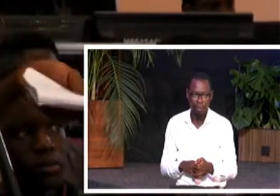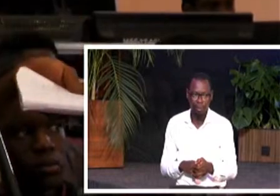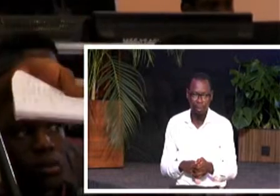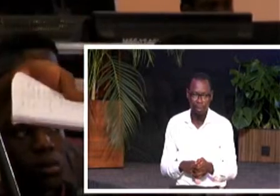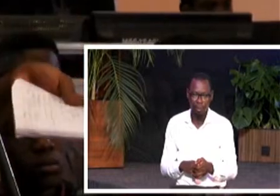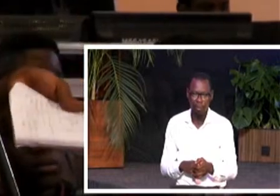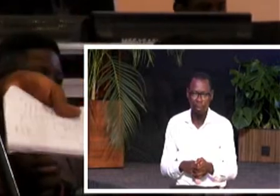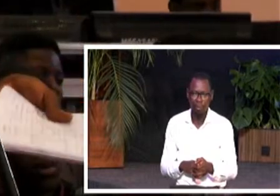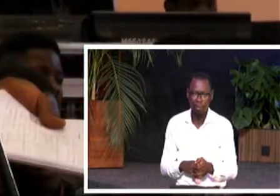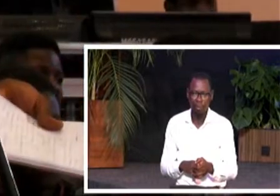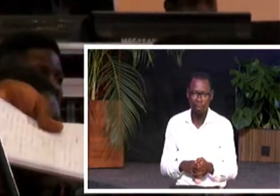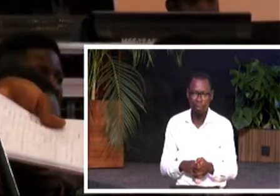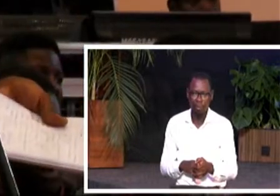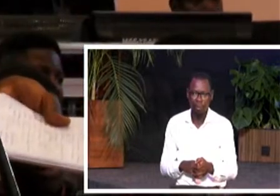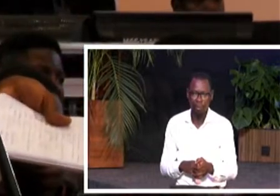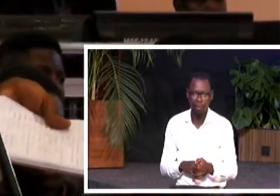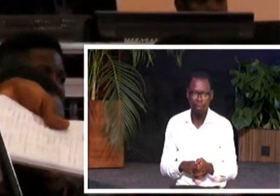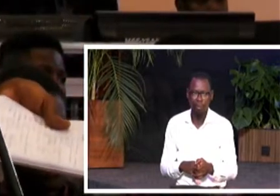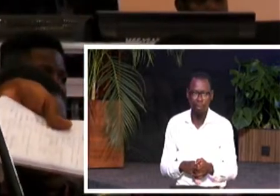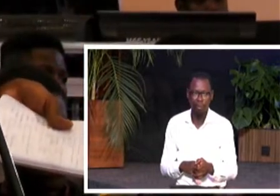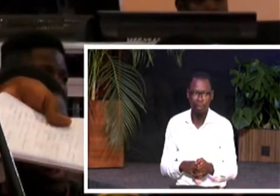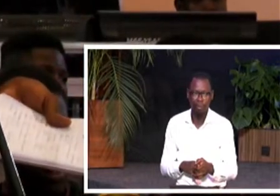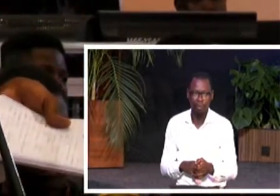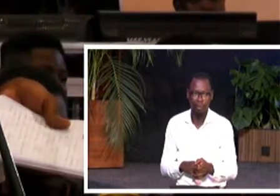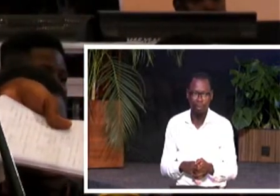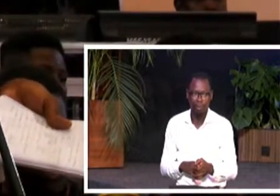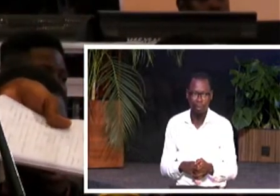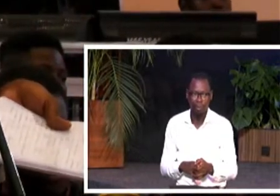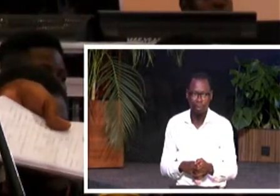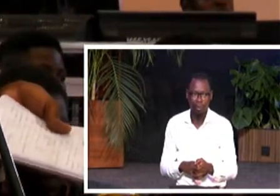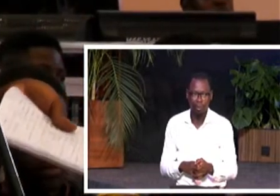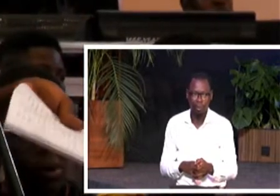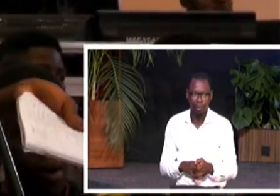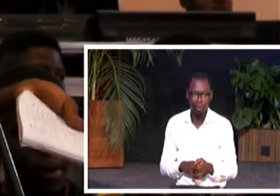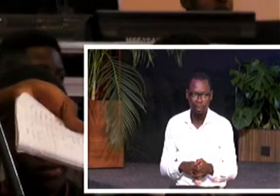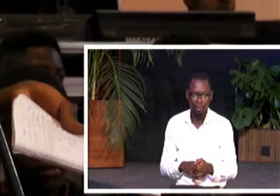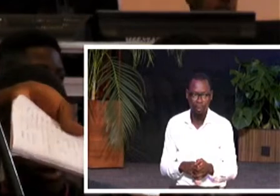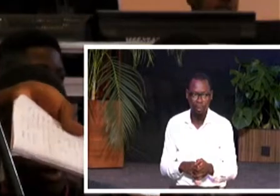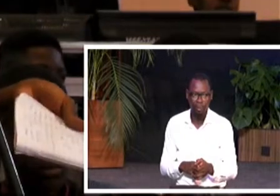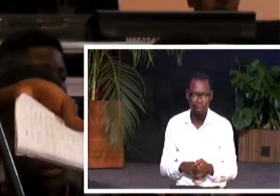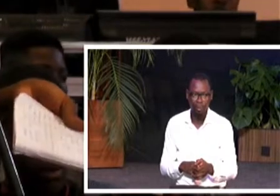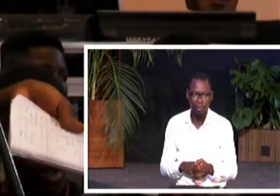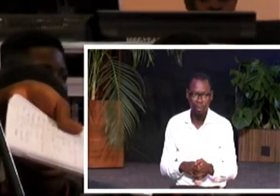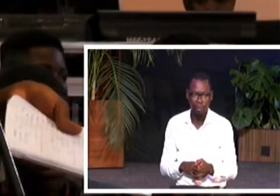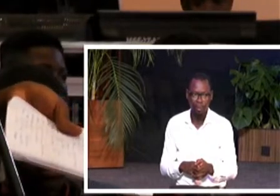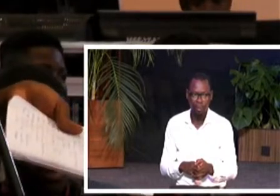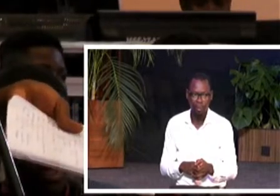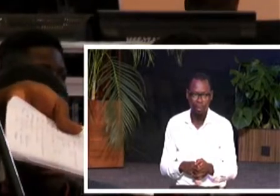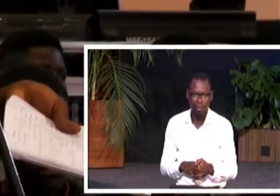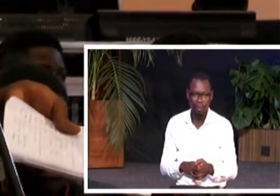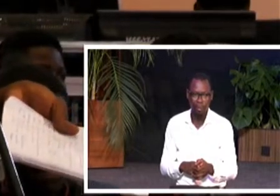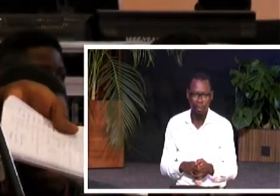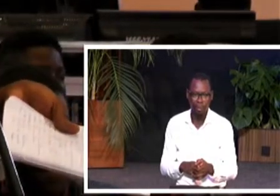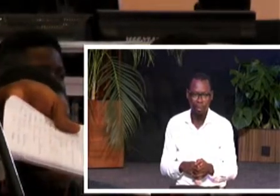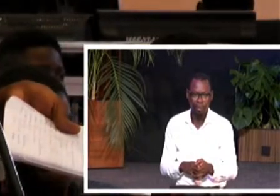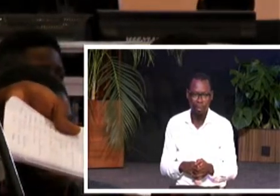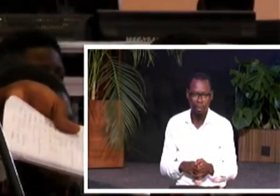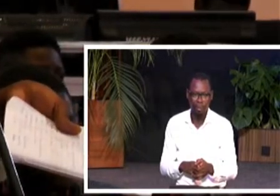business empire? For example, we have tools online, let's say ChatGPT.